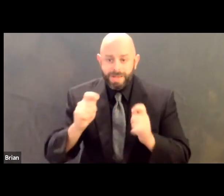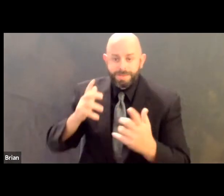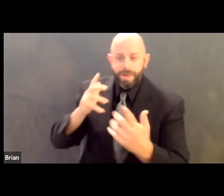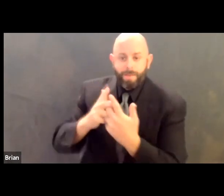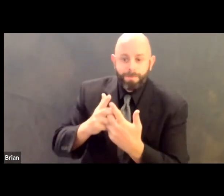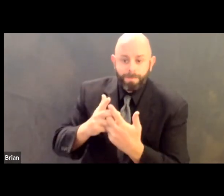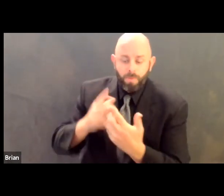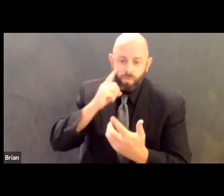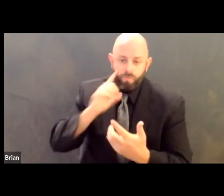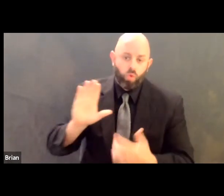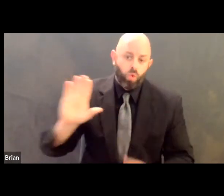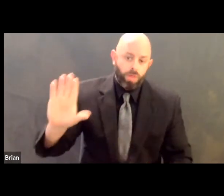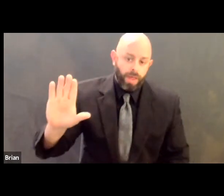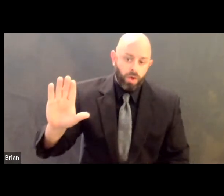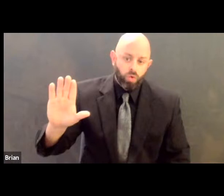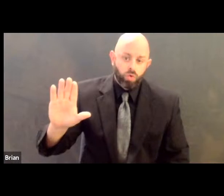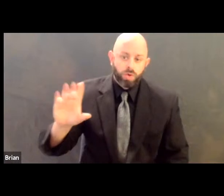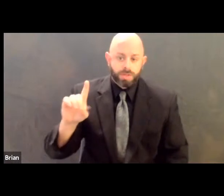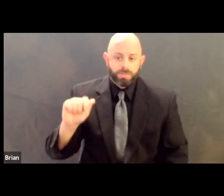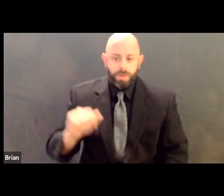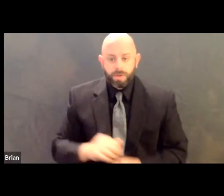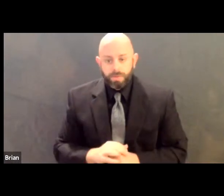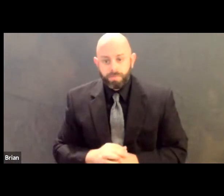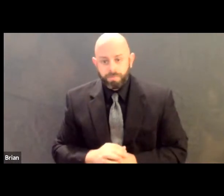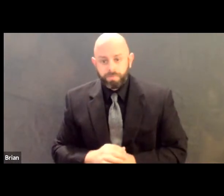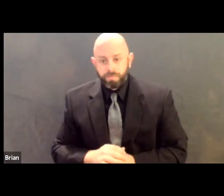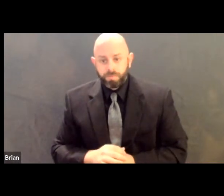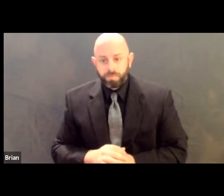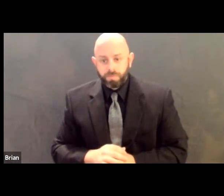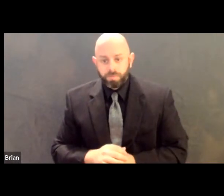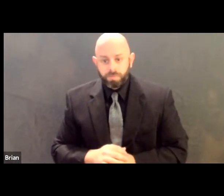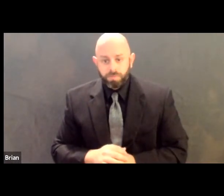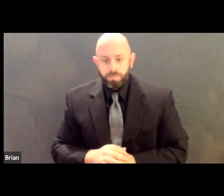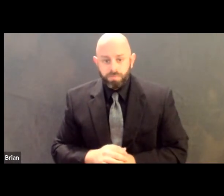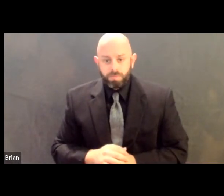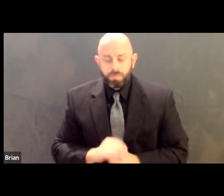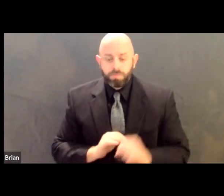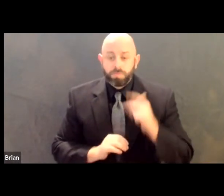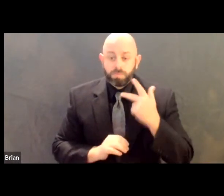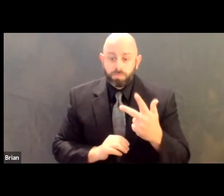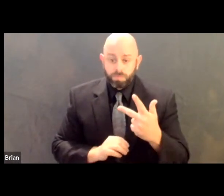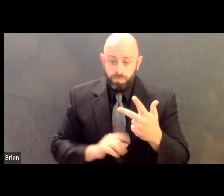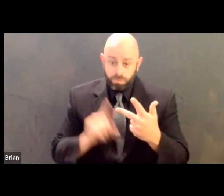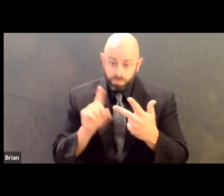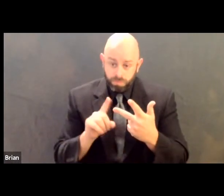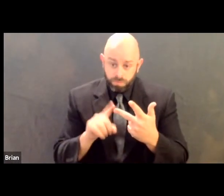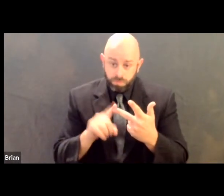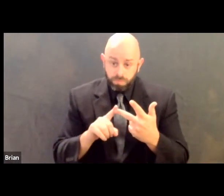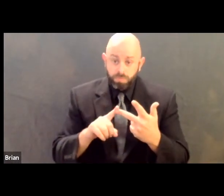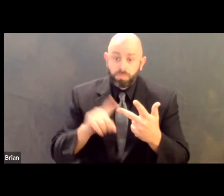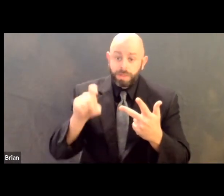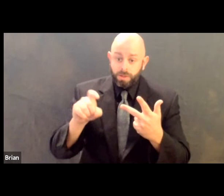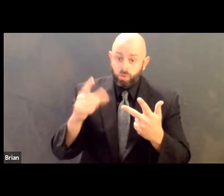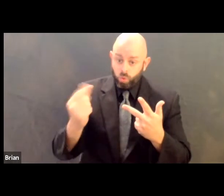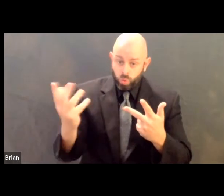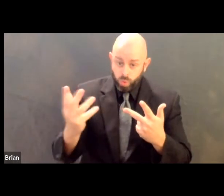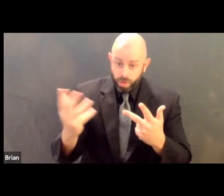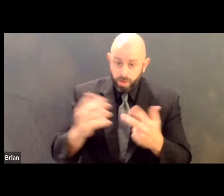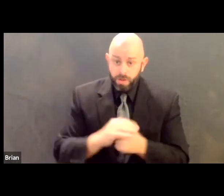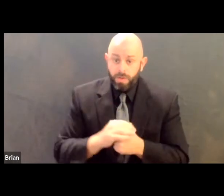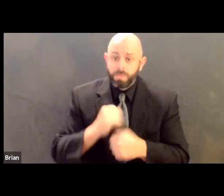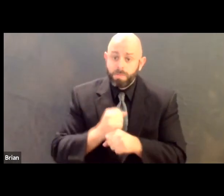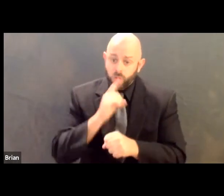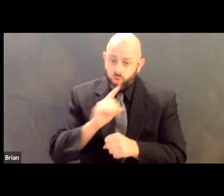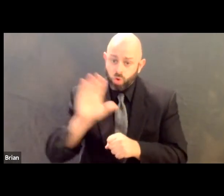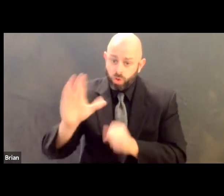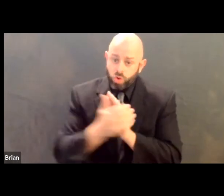for their disability. The third thing we need to do is to ensure that there are skills